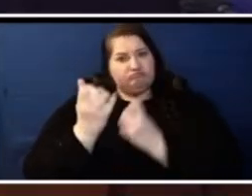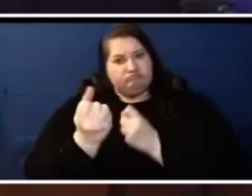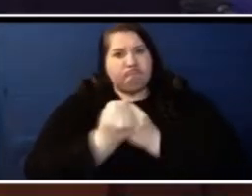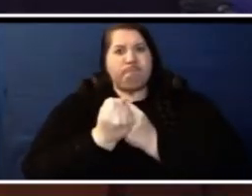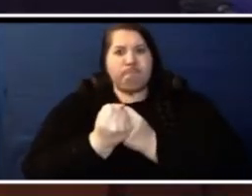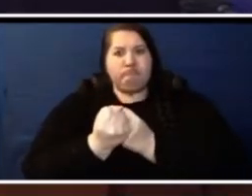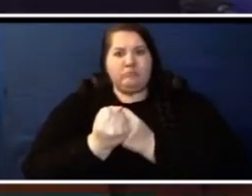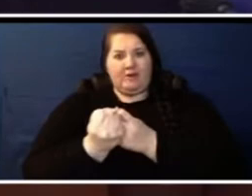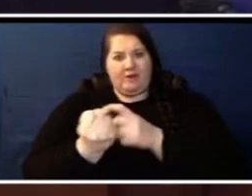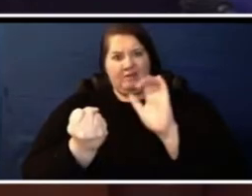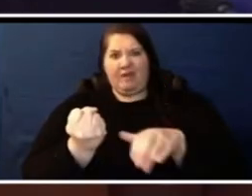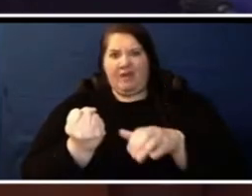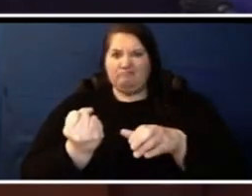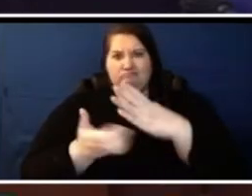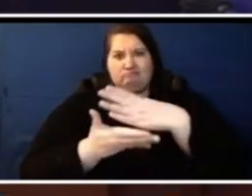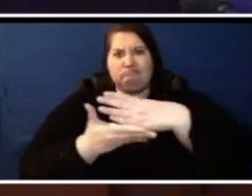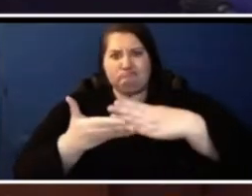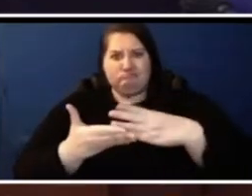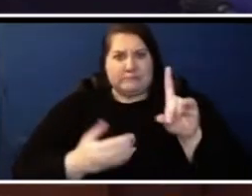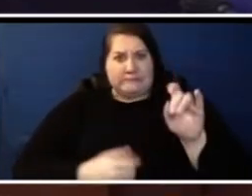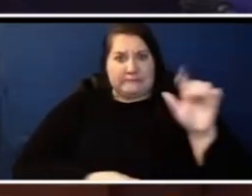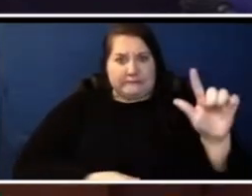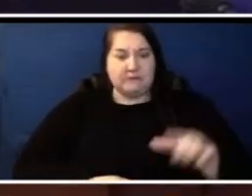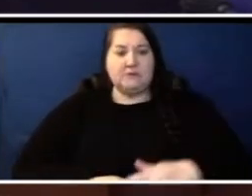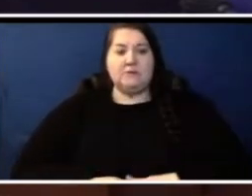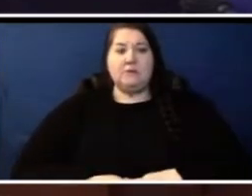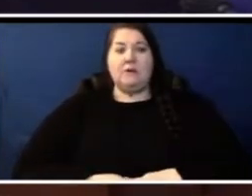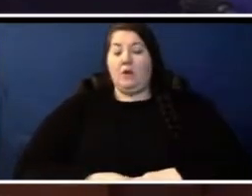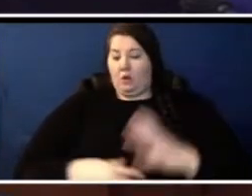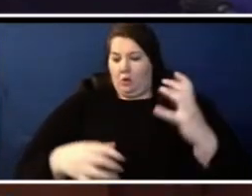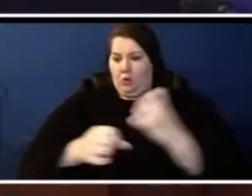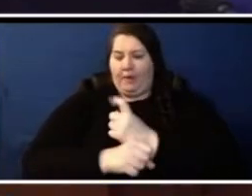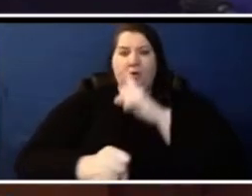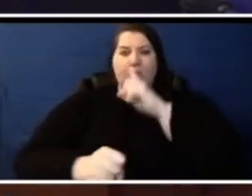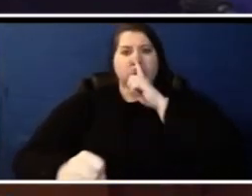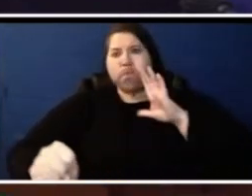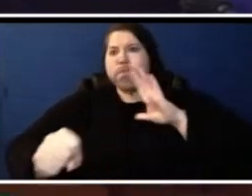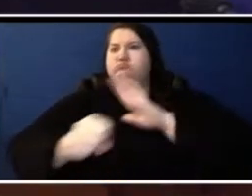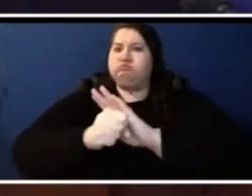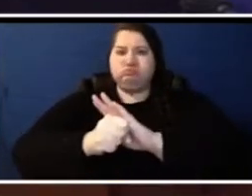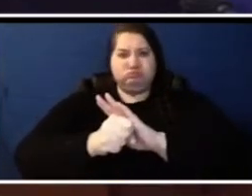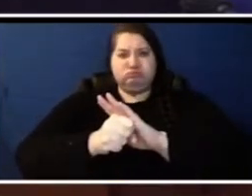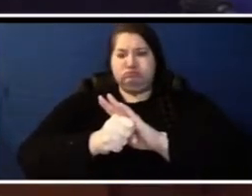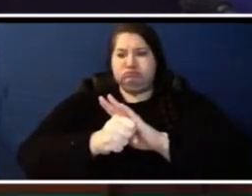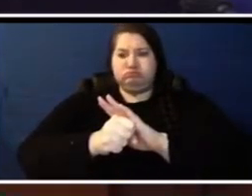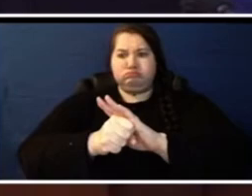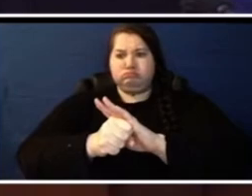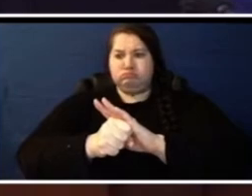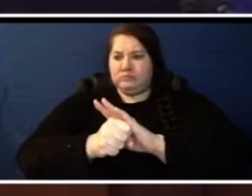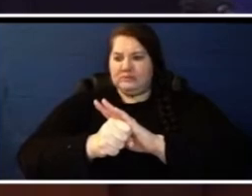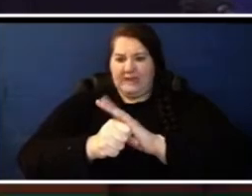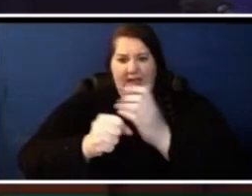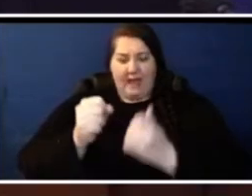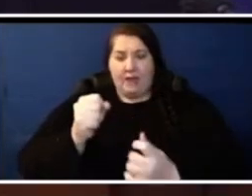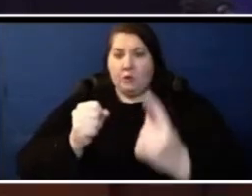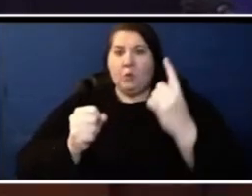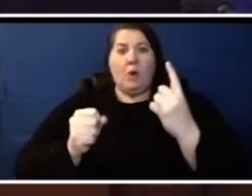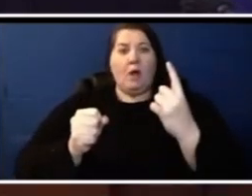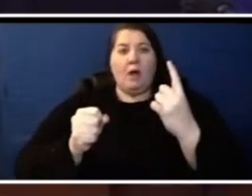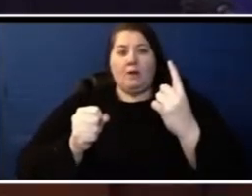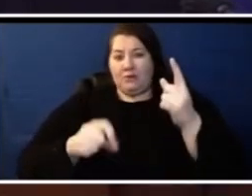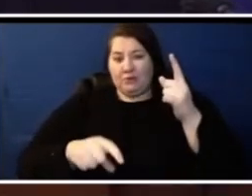the deal. The winner swears an oath and upholds it. Those who come up short